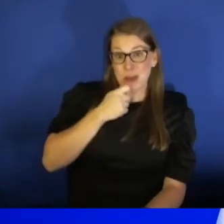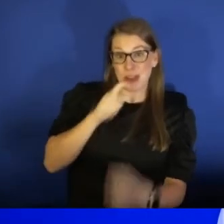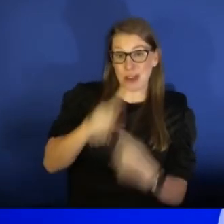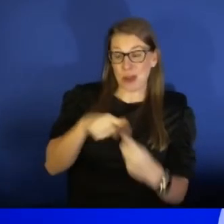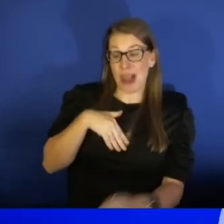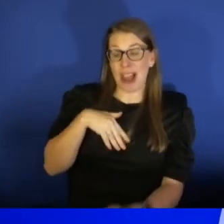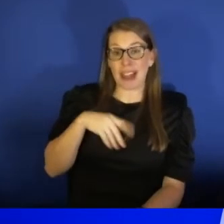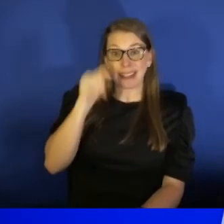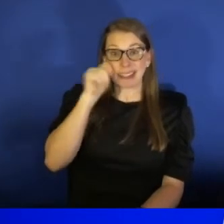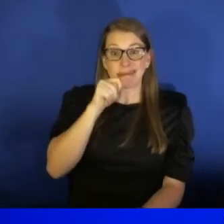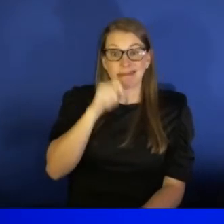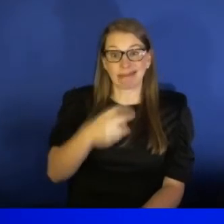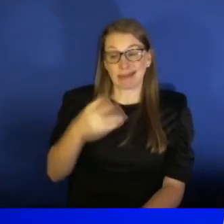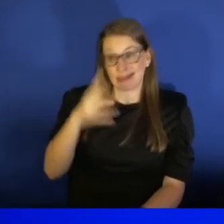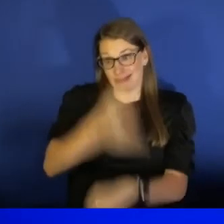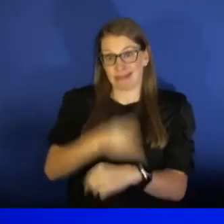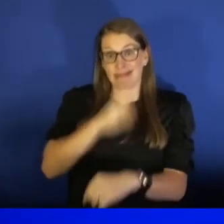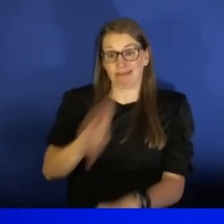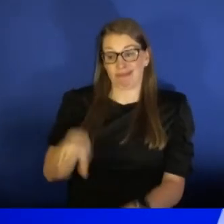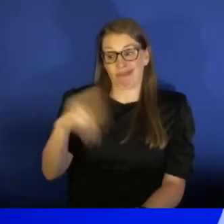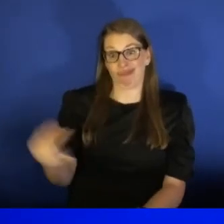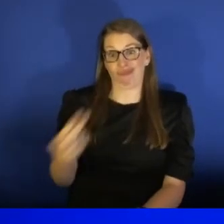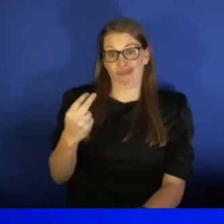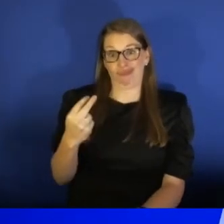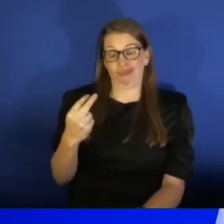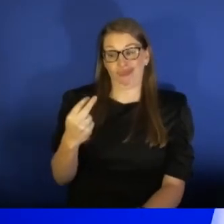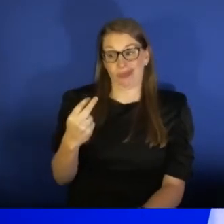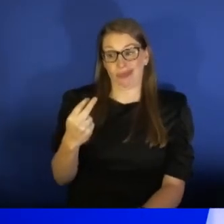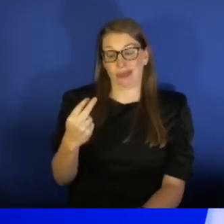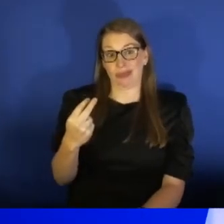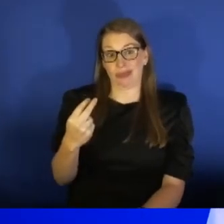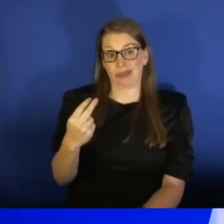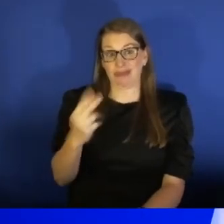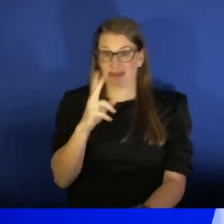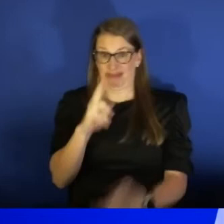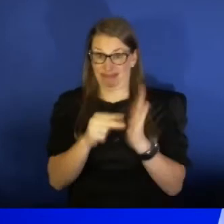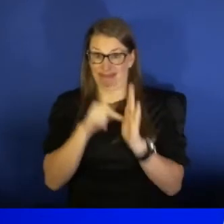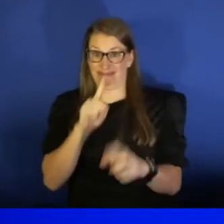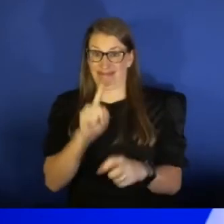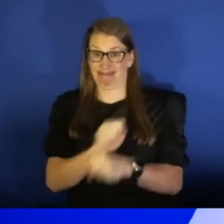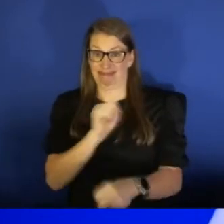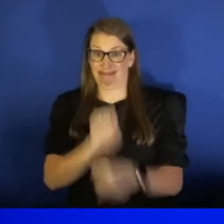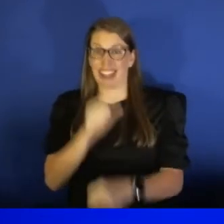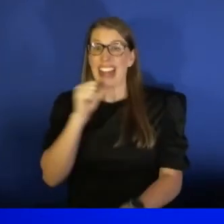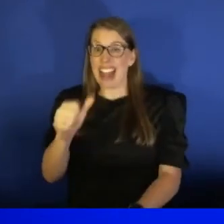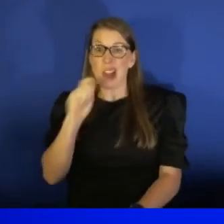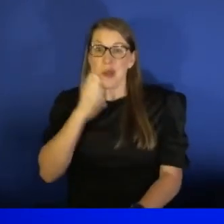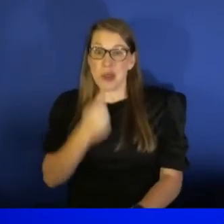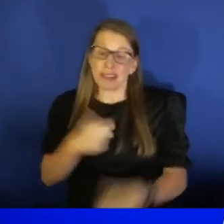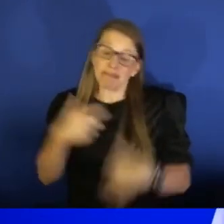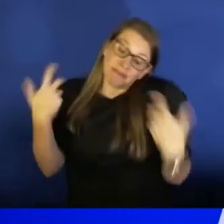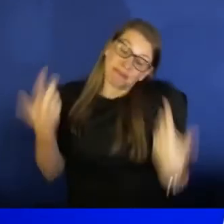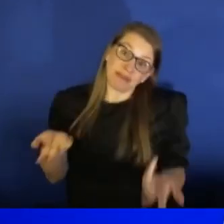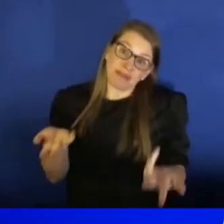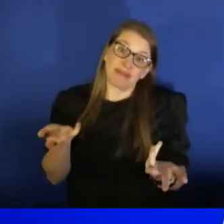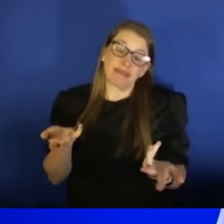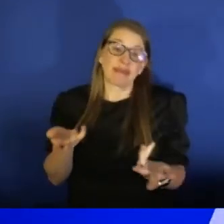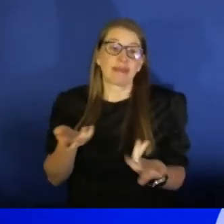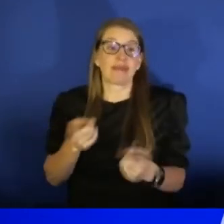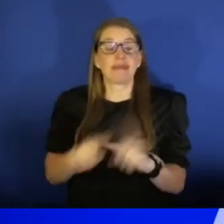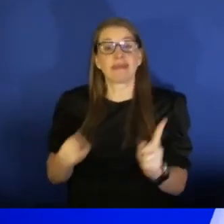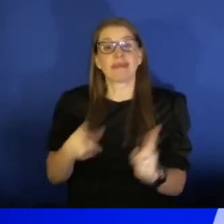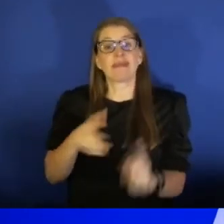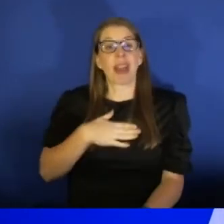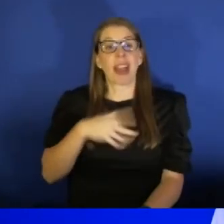and daughter, they look at me and tell me that just by saying that means I'm actually not. But in that same vein, with my teenage son, you know,